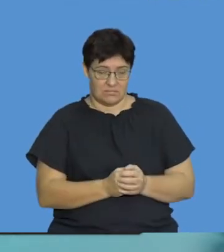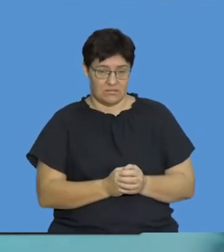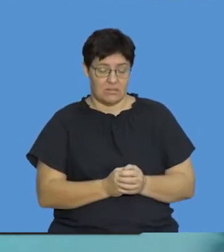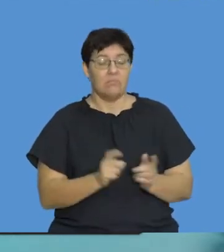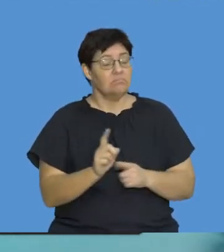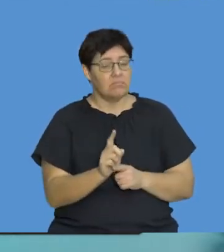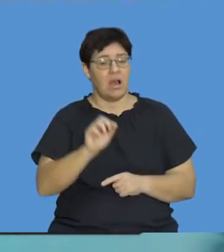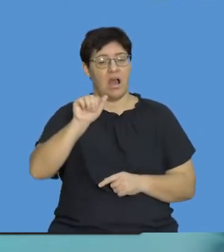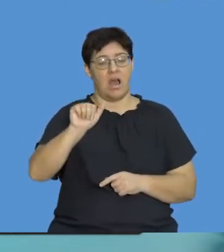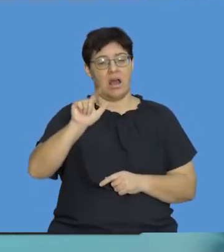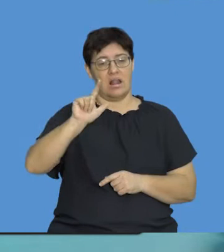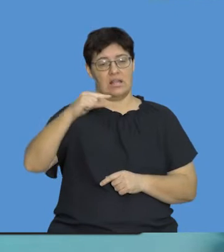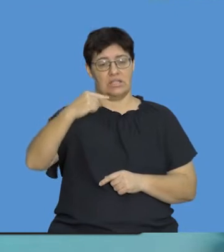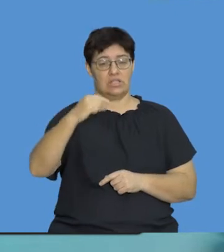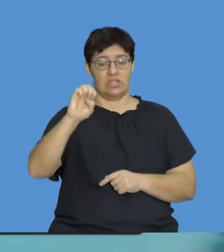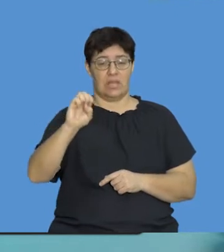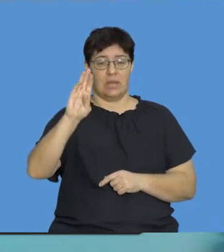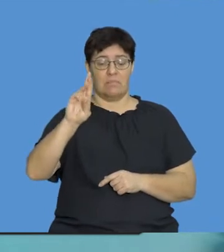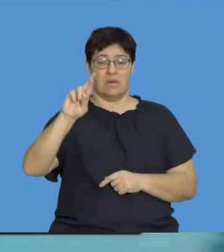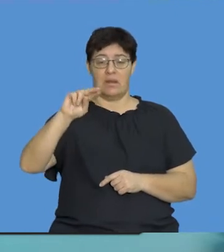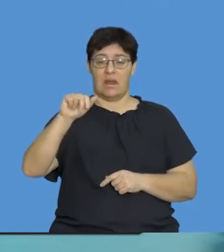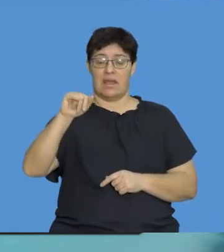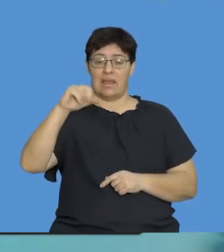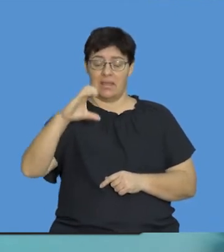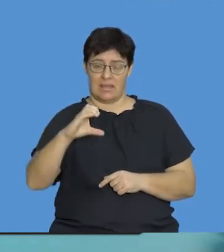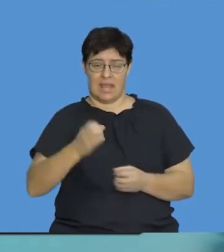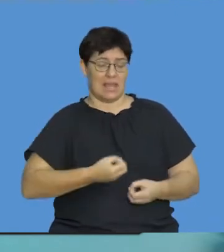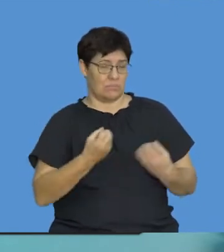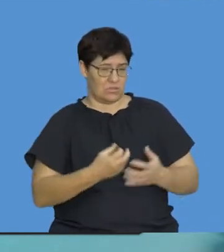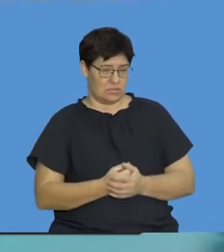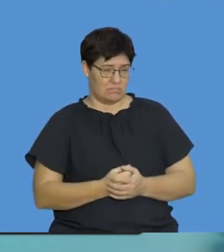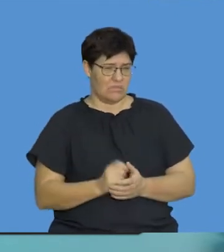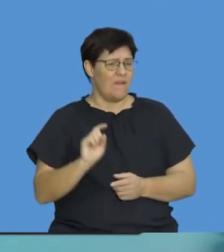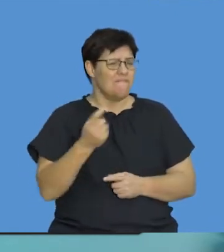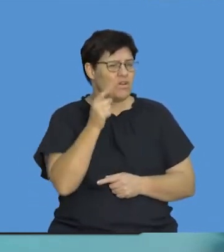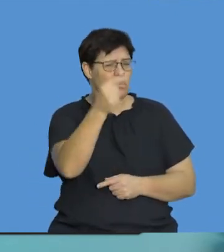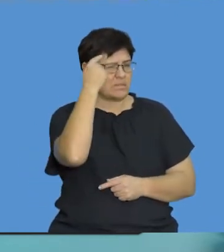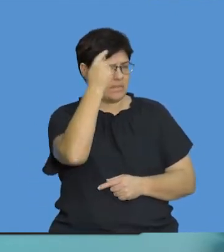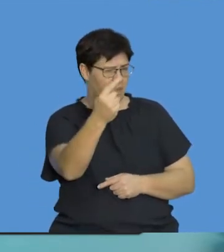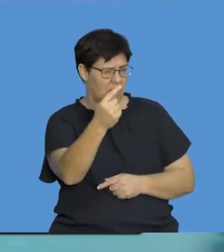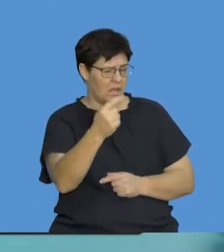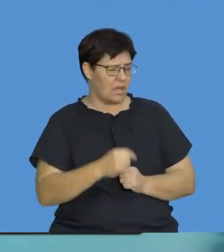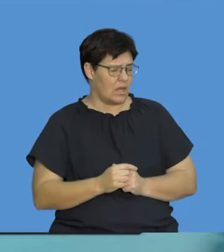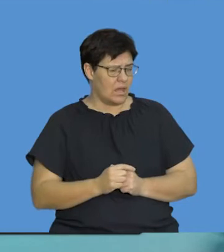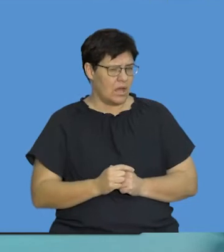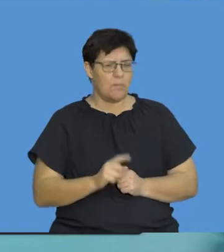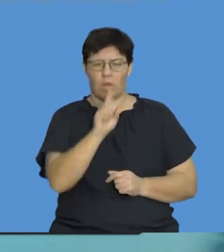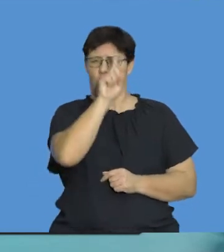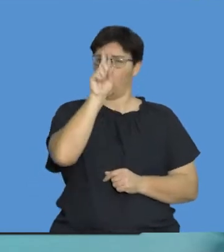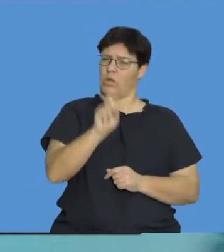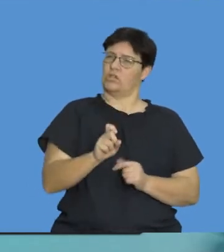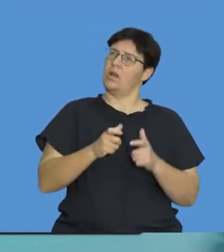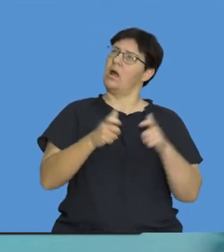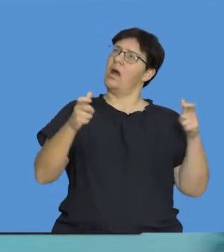expressions. But before we do that, I just want you to think about something. This will be the leading question. It will be like the